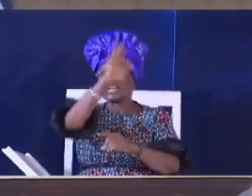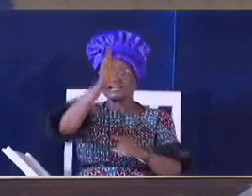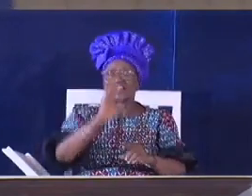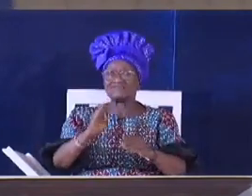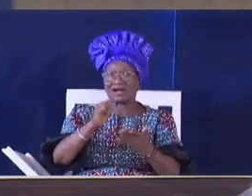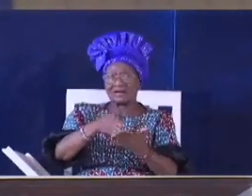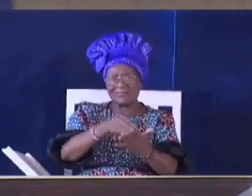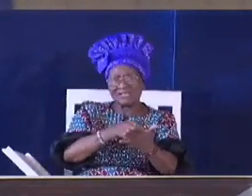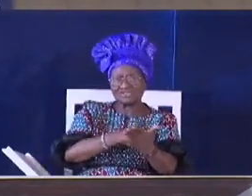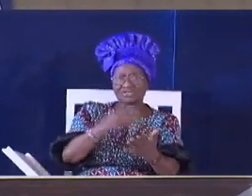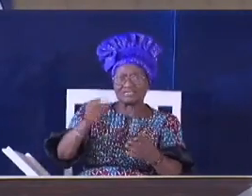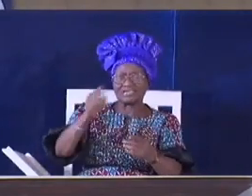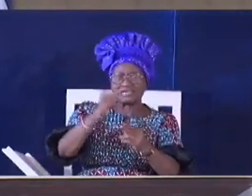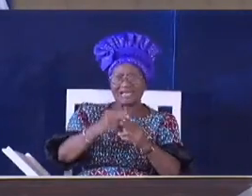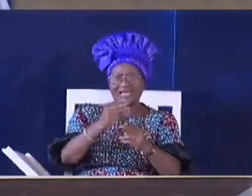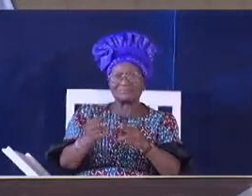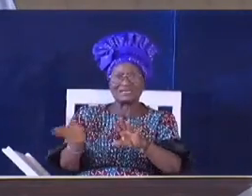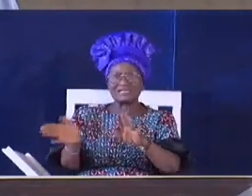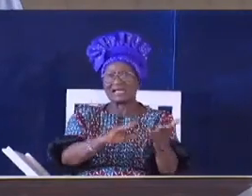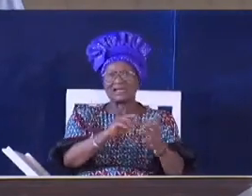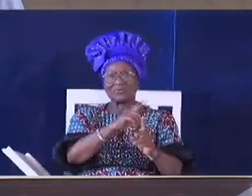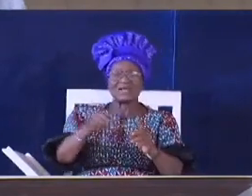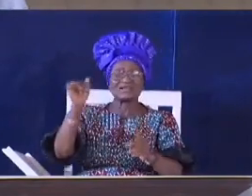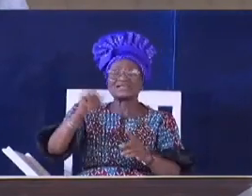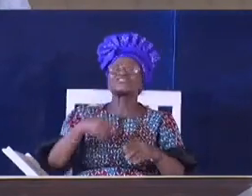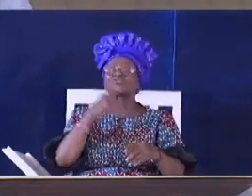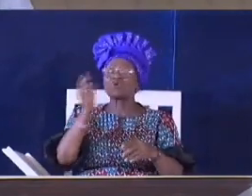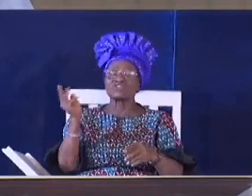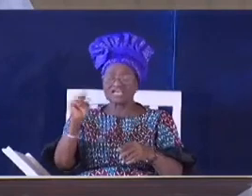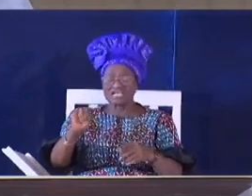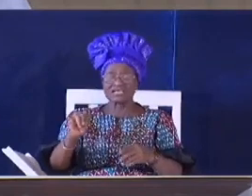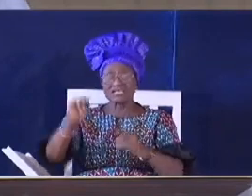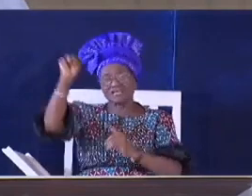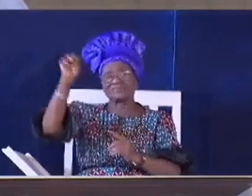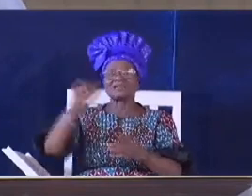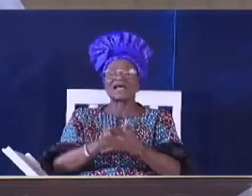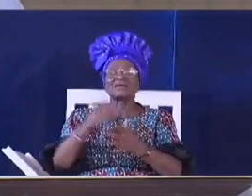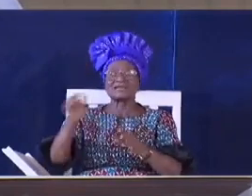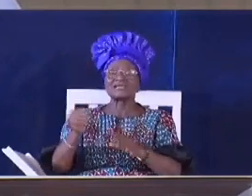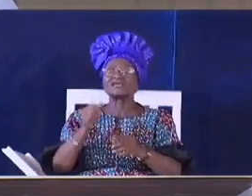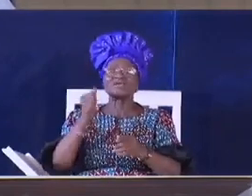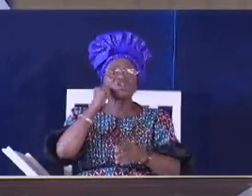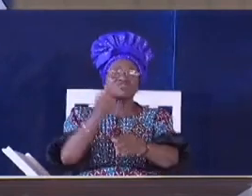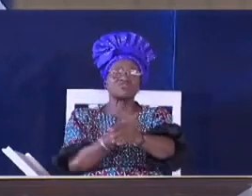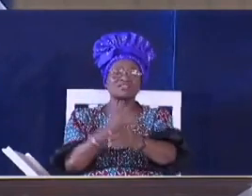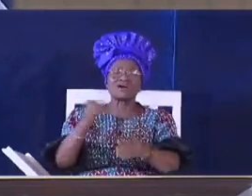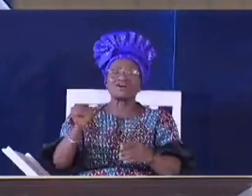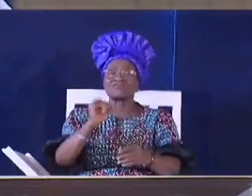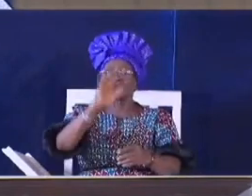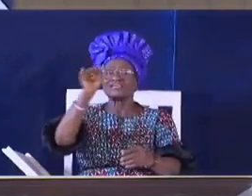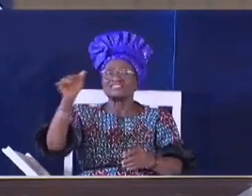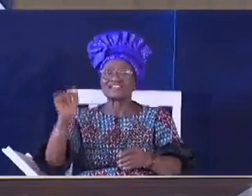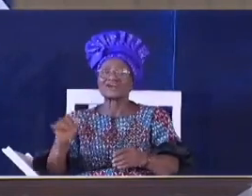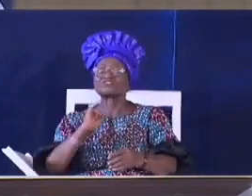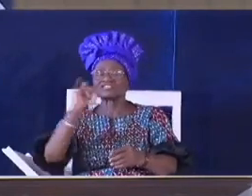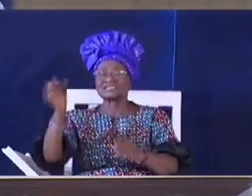they told him that the daughter of Jairus was dead, he said, no, she's sleeping.